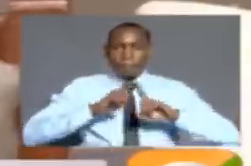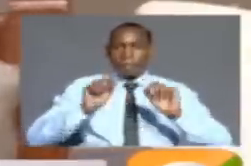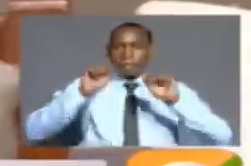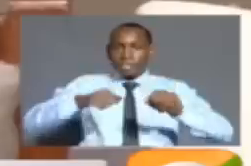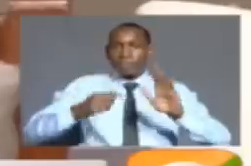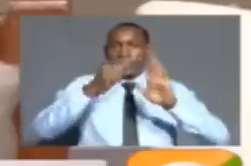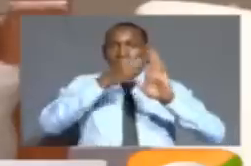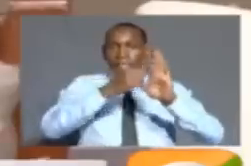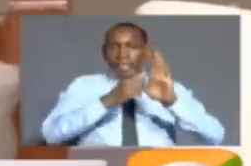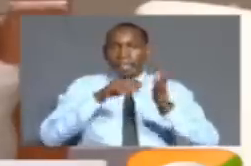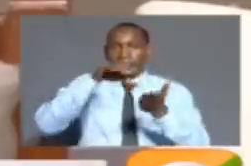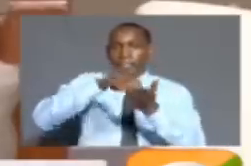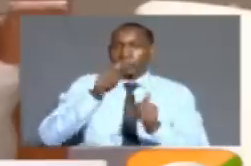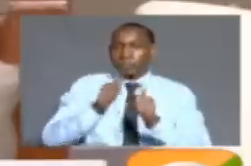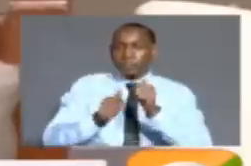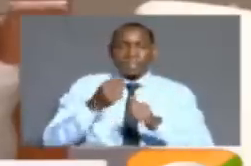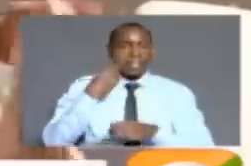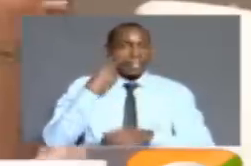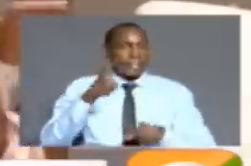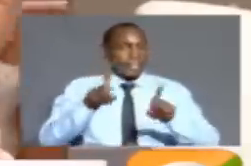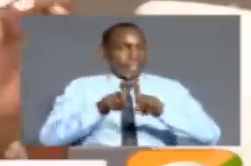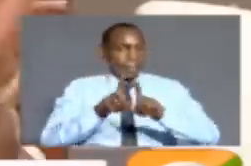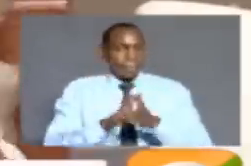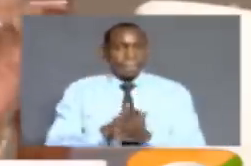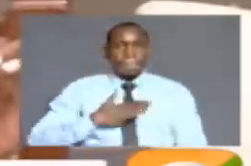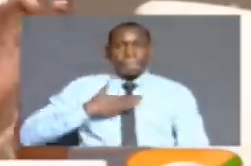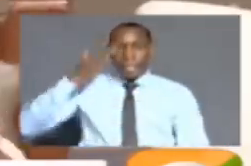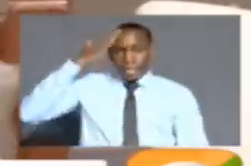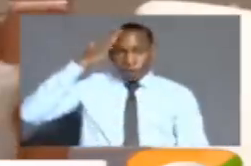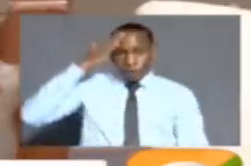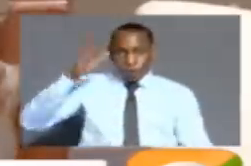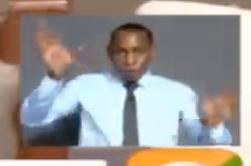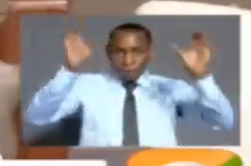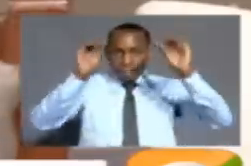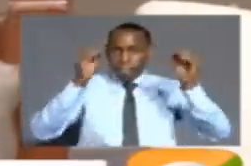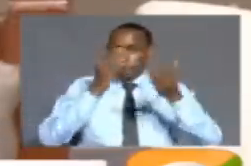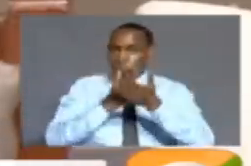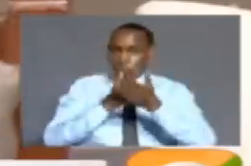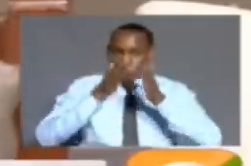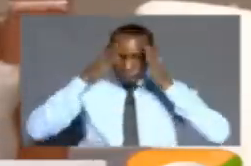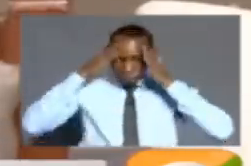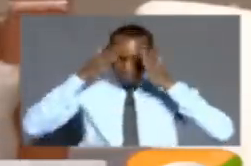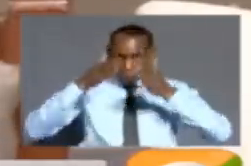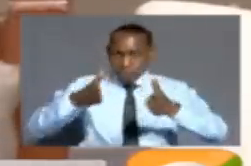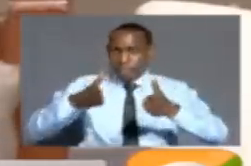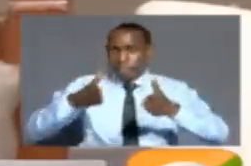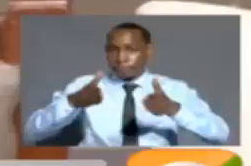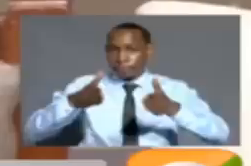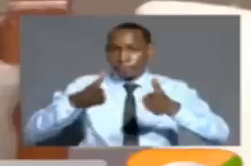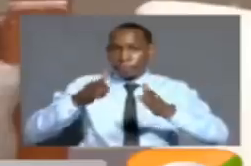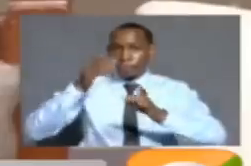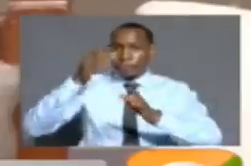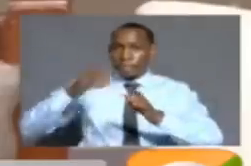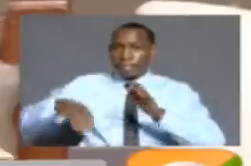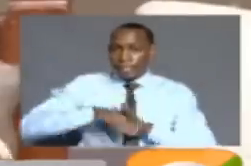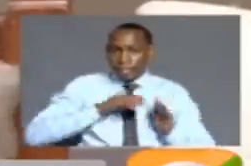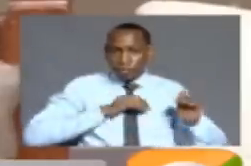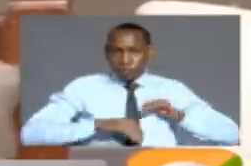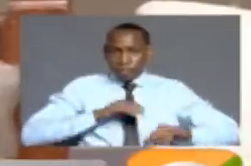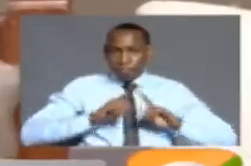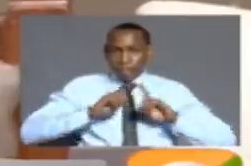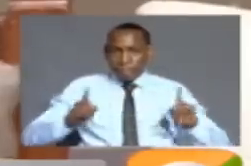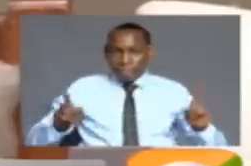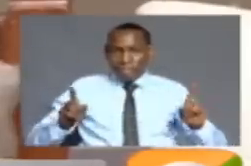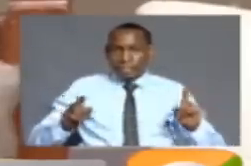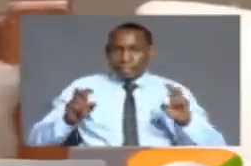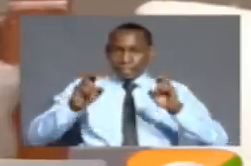whole lot of scenarios where we've seen a lot of that. Okay. So I know the president is very committed on the fight against corruption. But however,